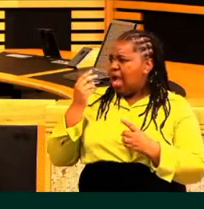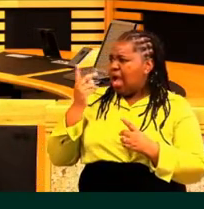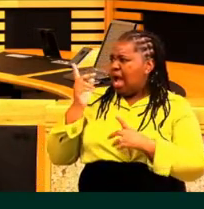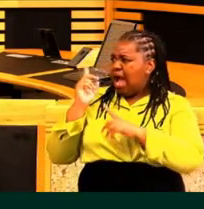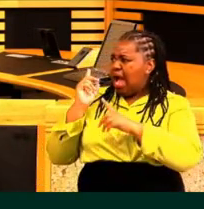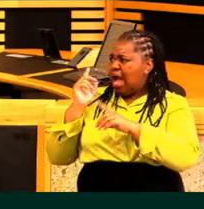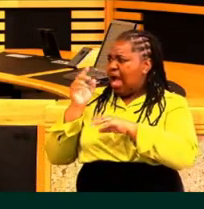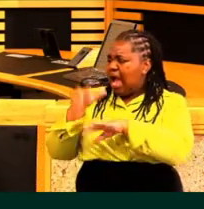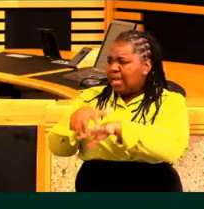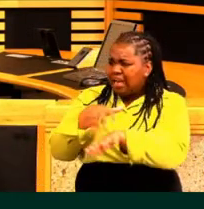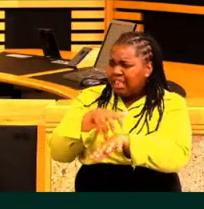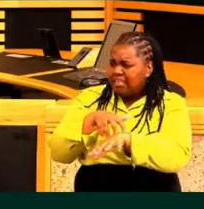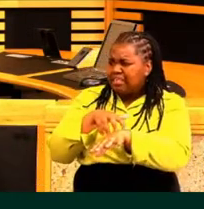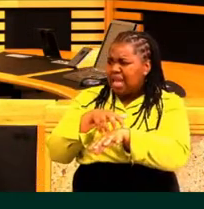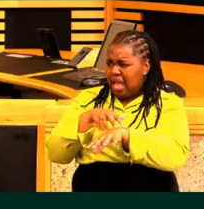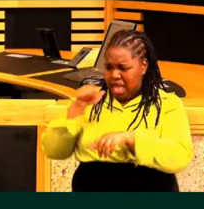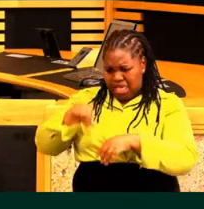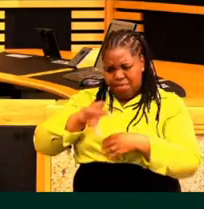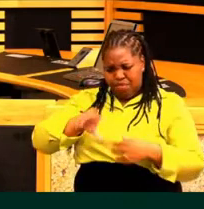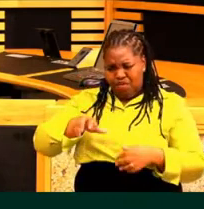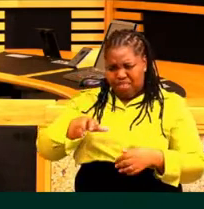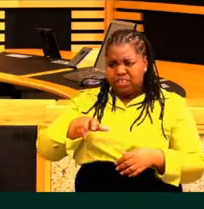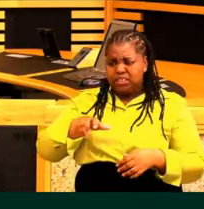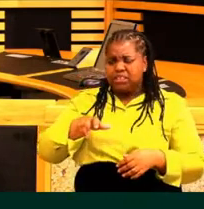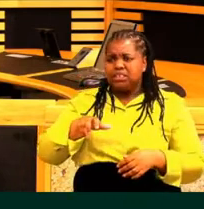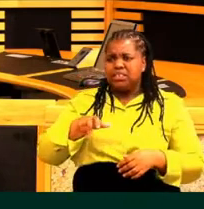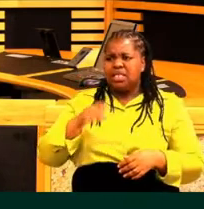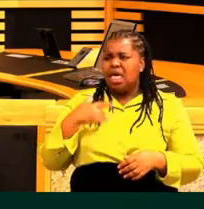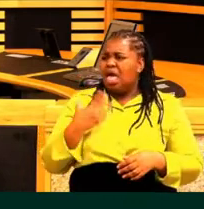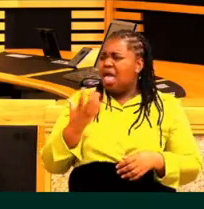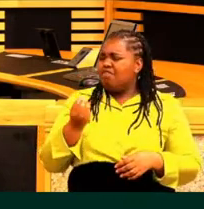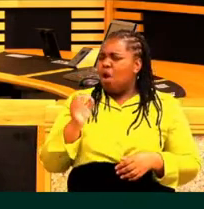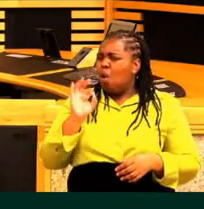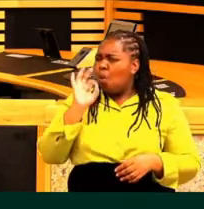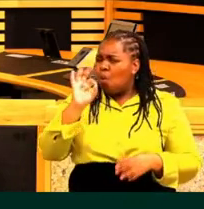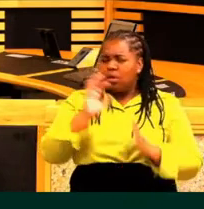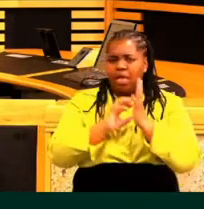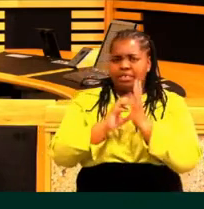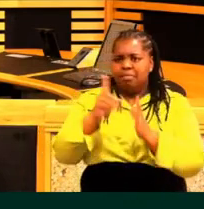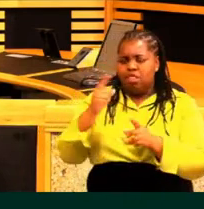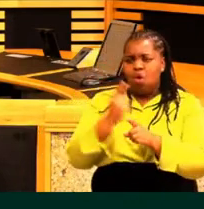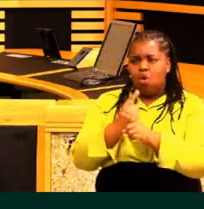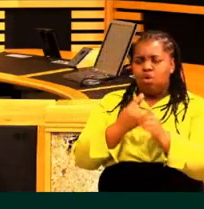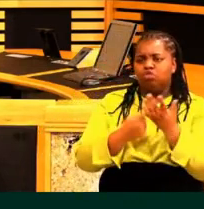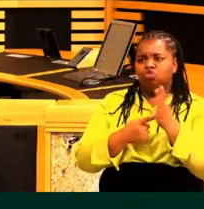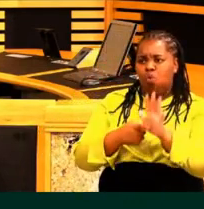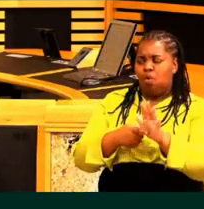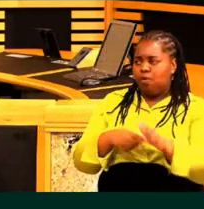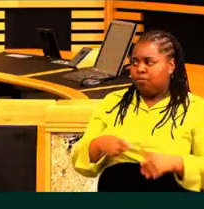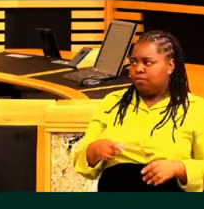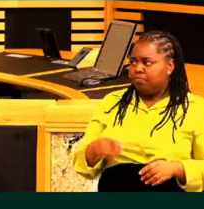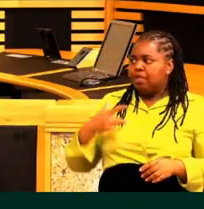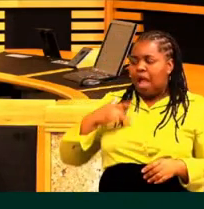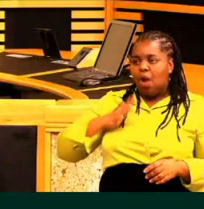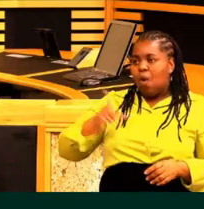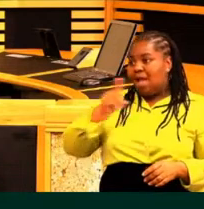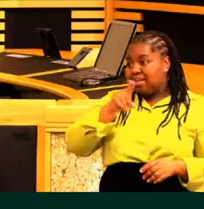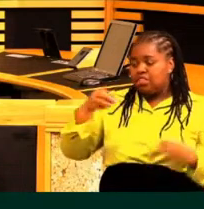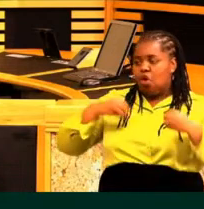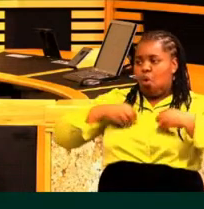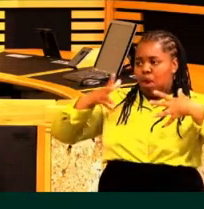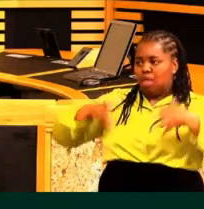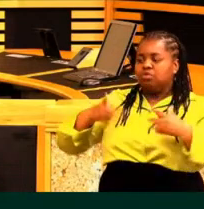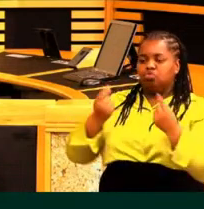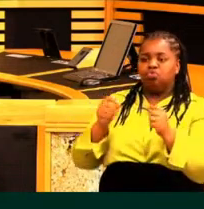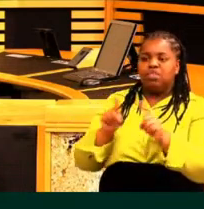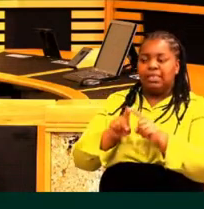and reform in the province there's a good example that you're making in which I want the even SMS and entrepreneurs